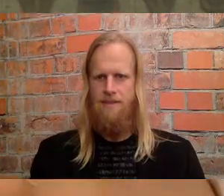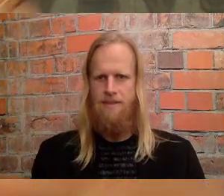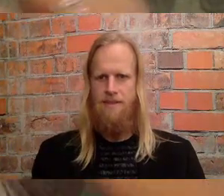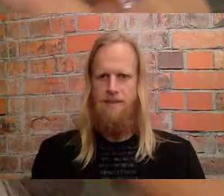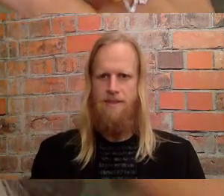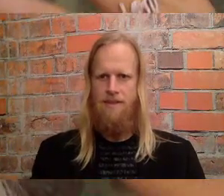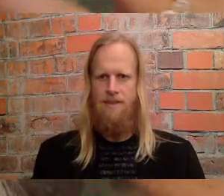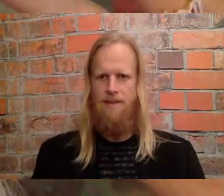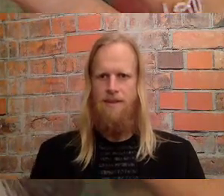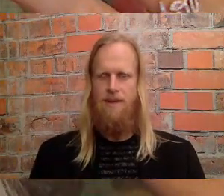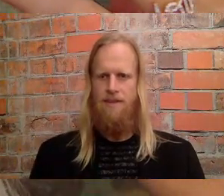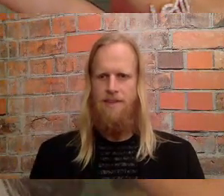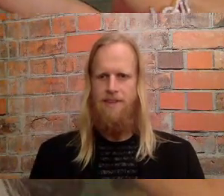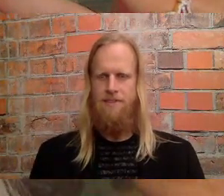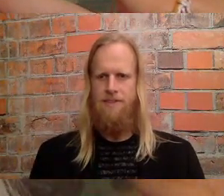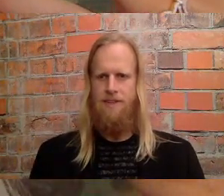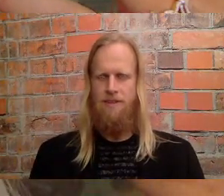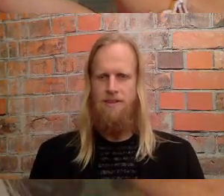in terms of